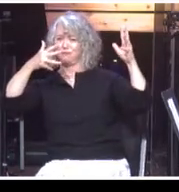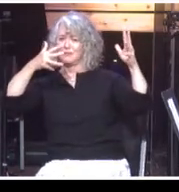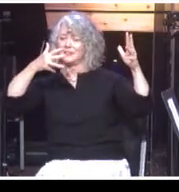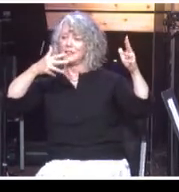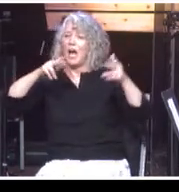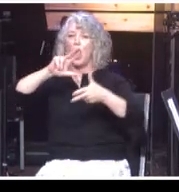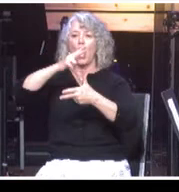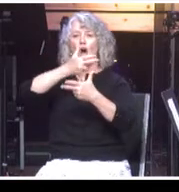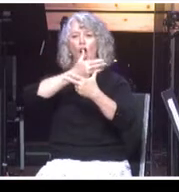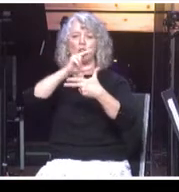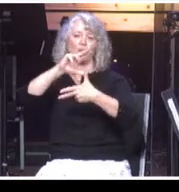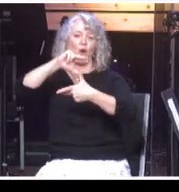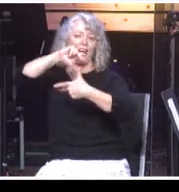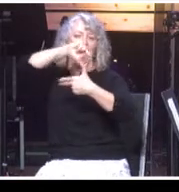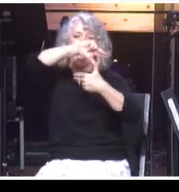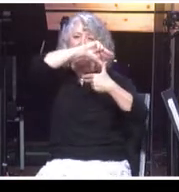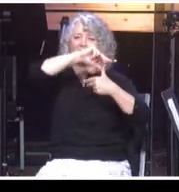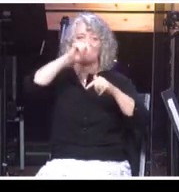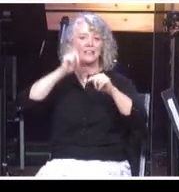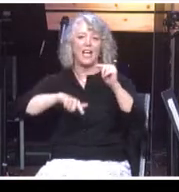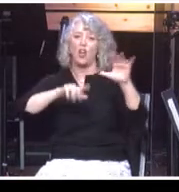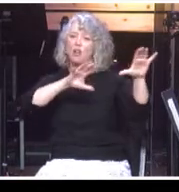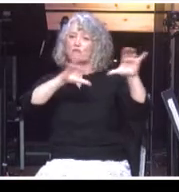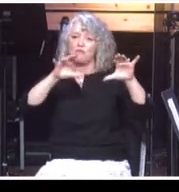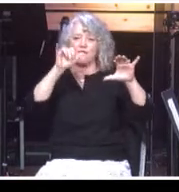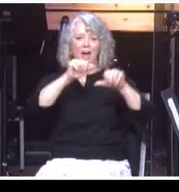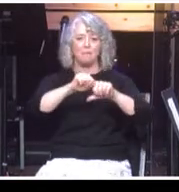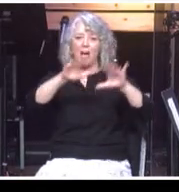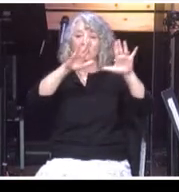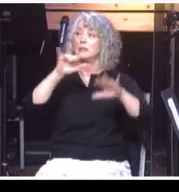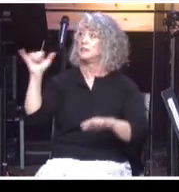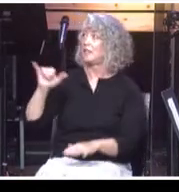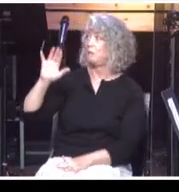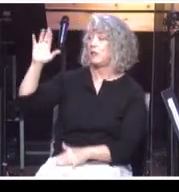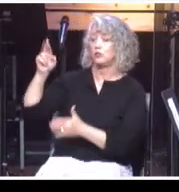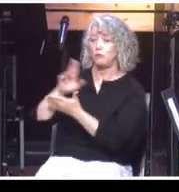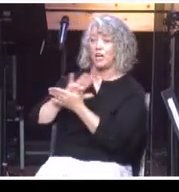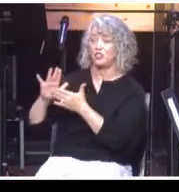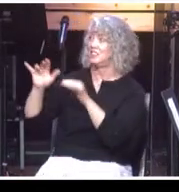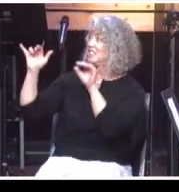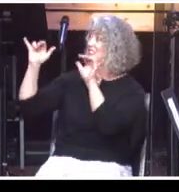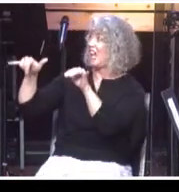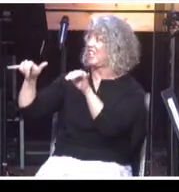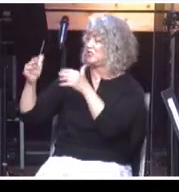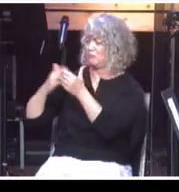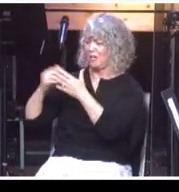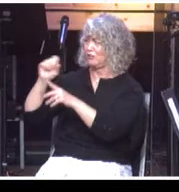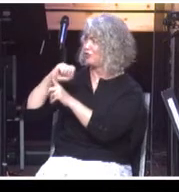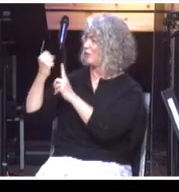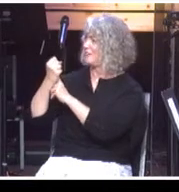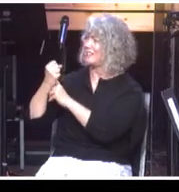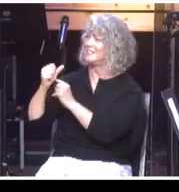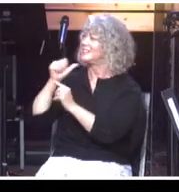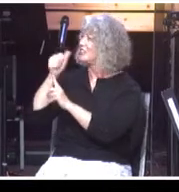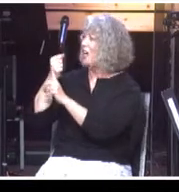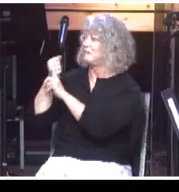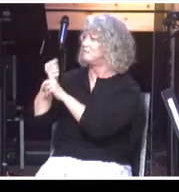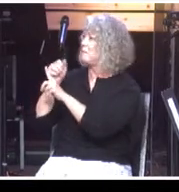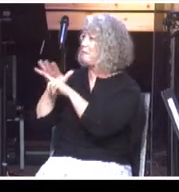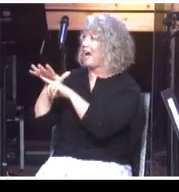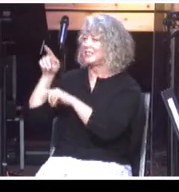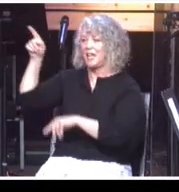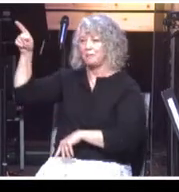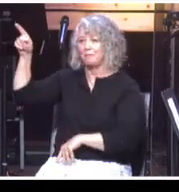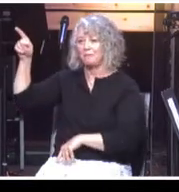Alp, so the righteousness of God is never in any degree affected by circumstances. He is